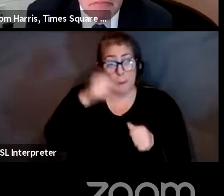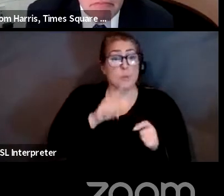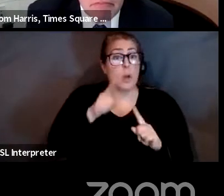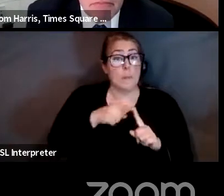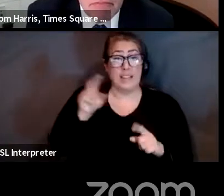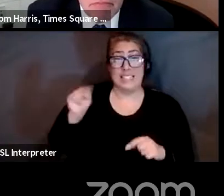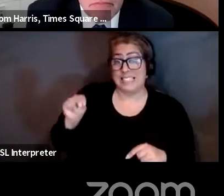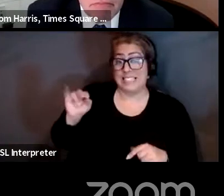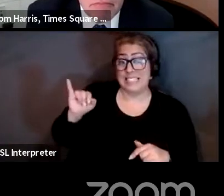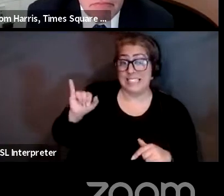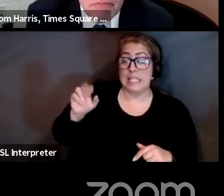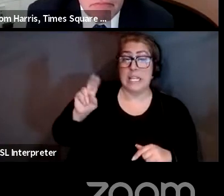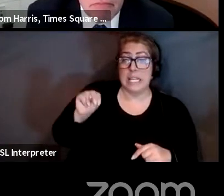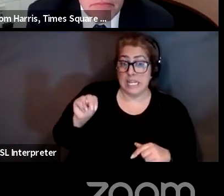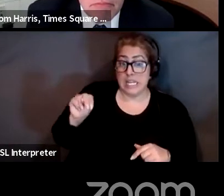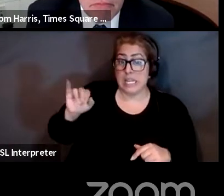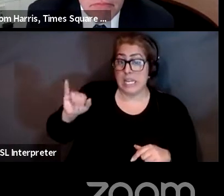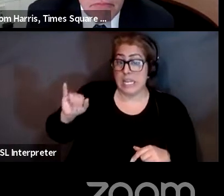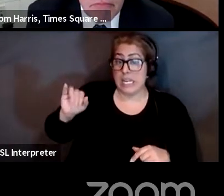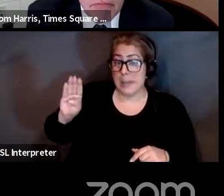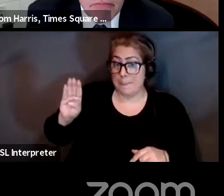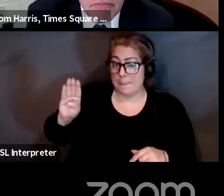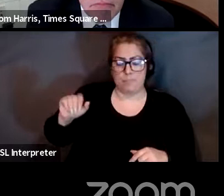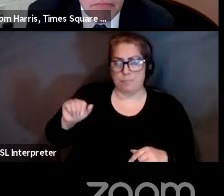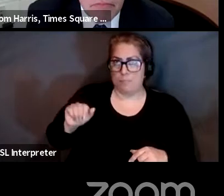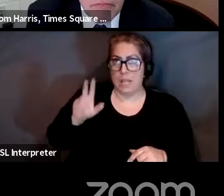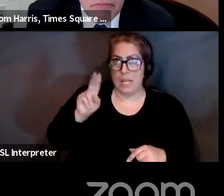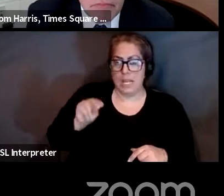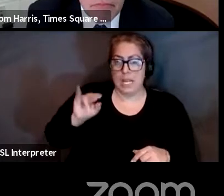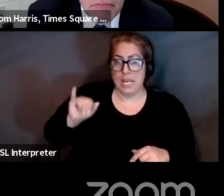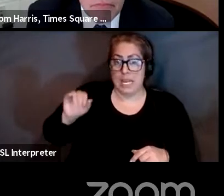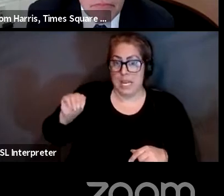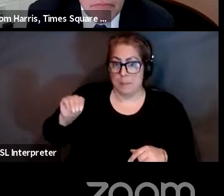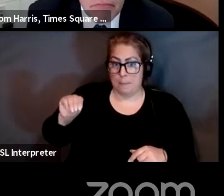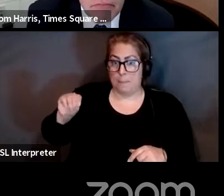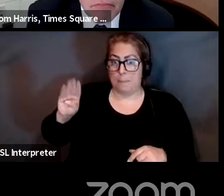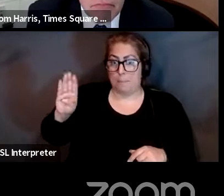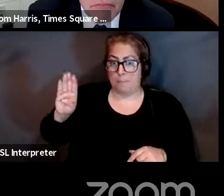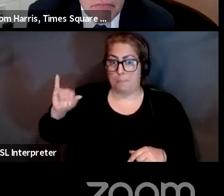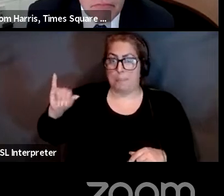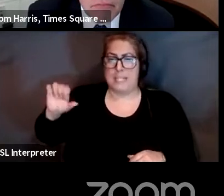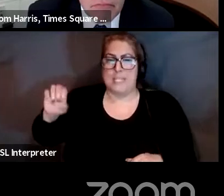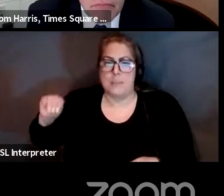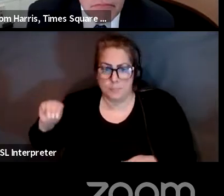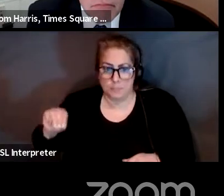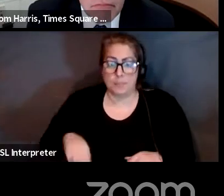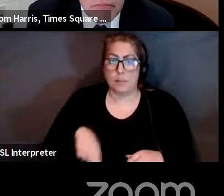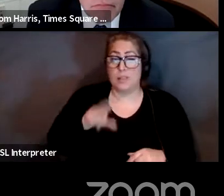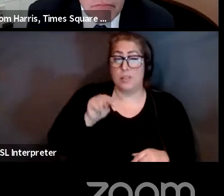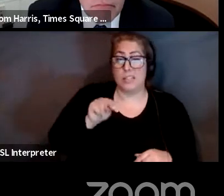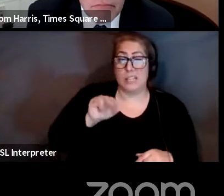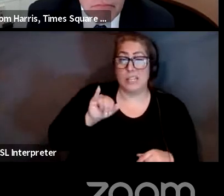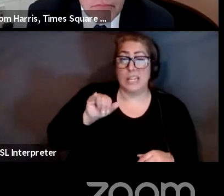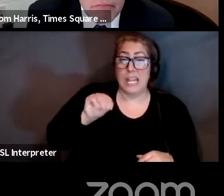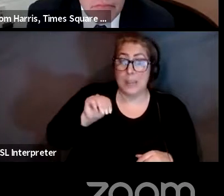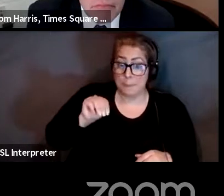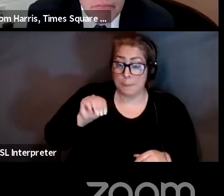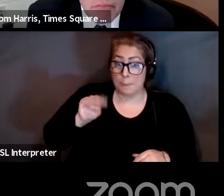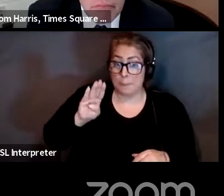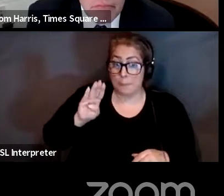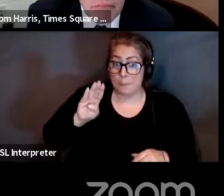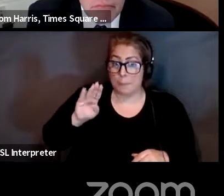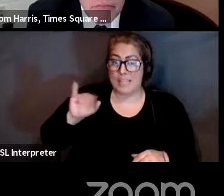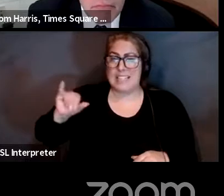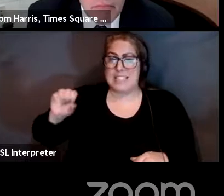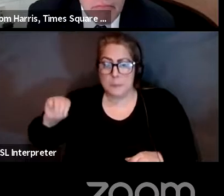at one point. And I think that one of the main reasons why I'm so, I guess you could say,